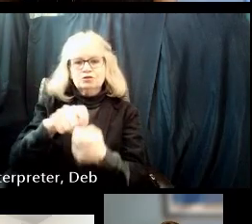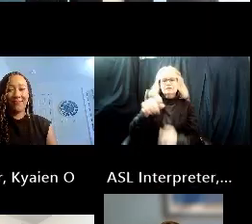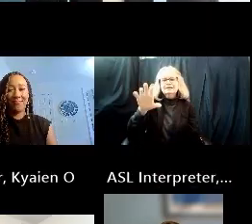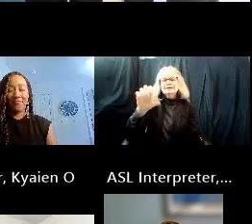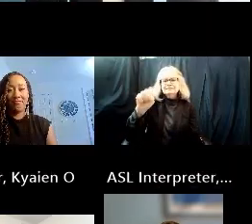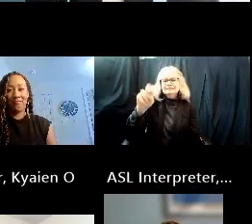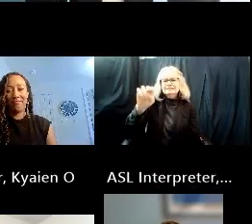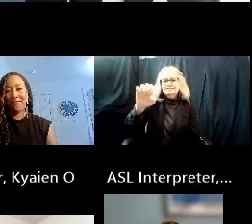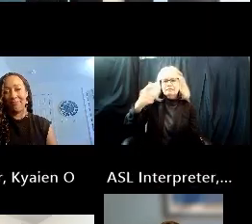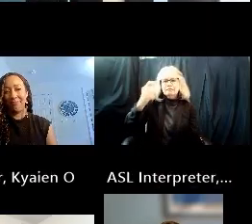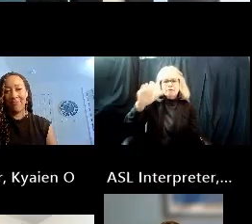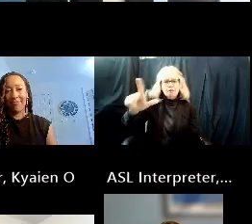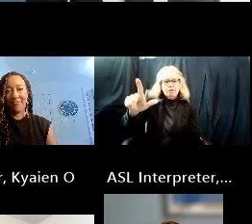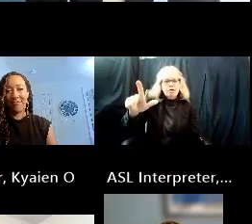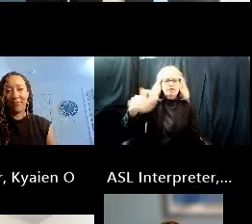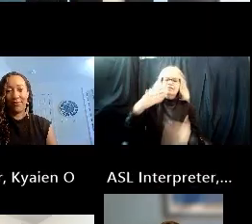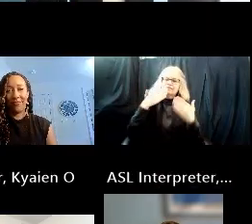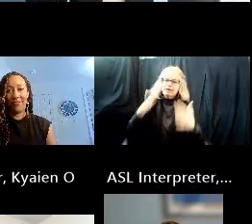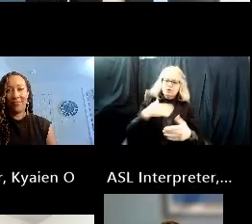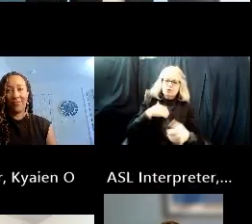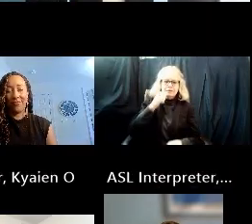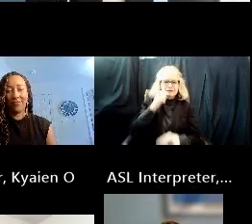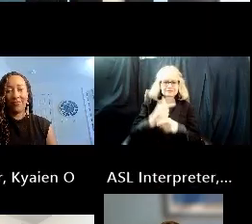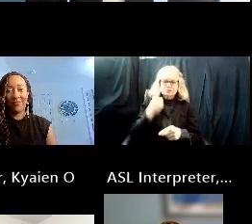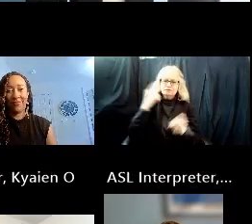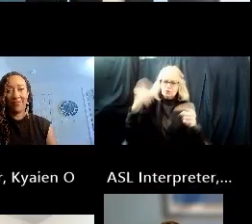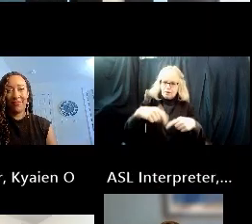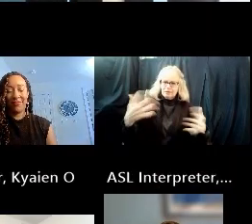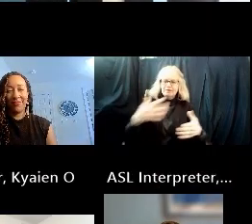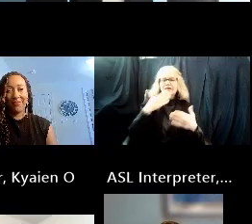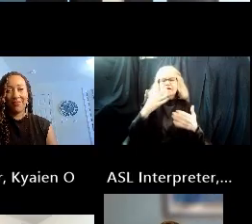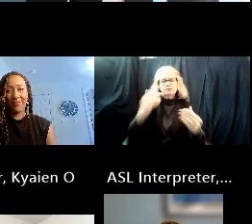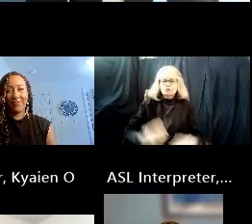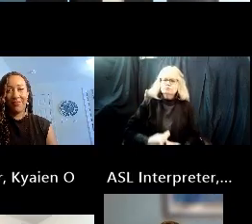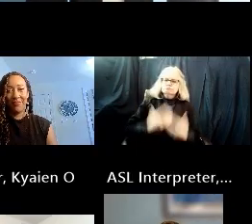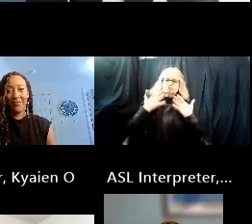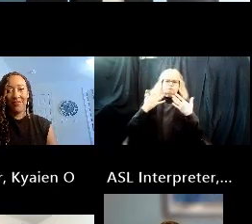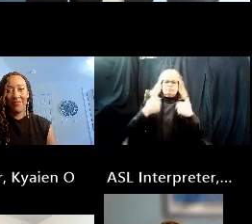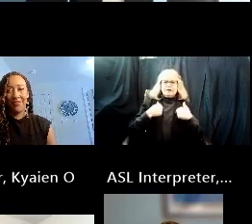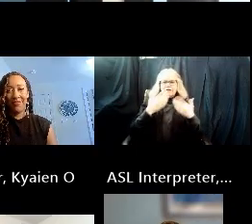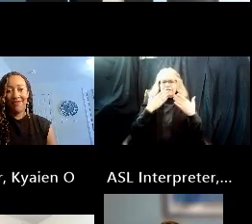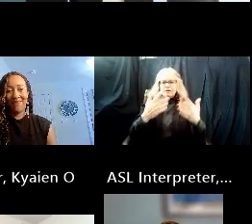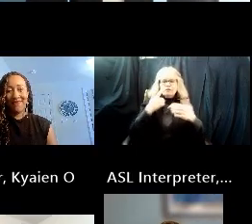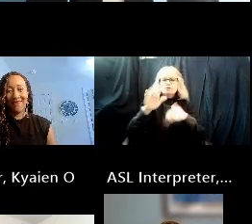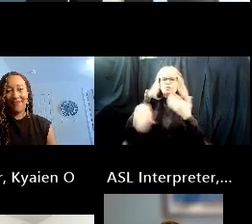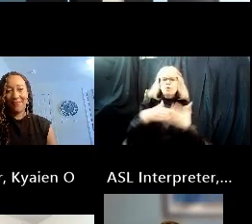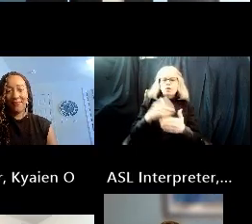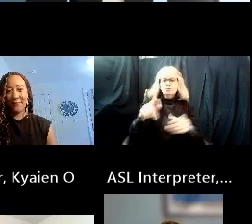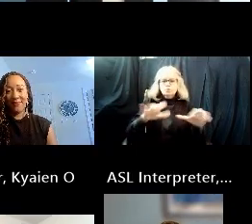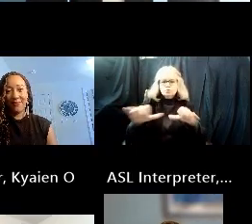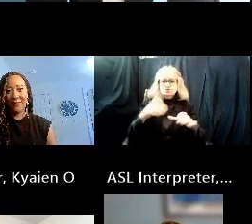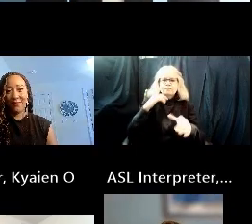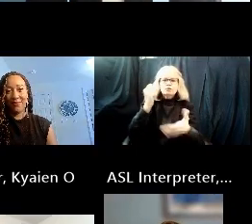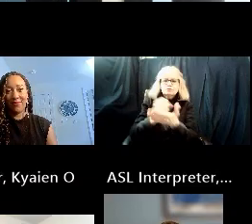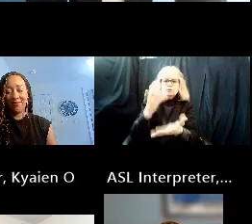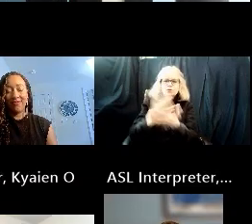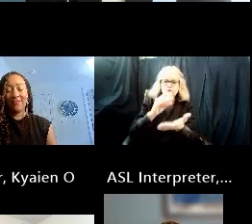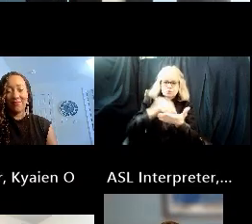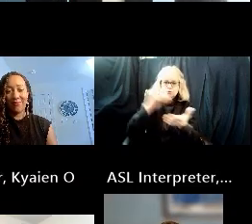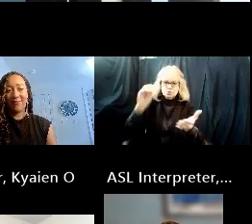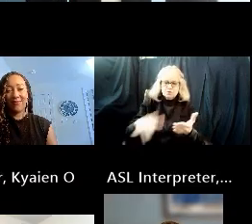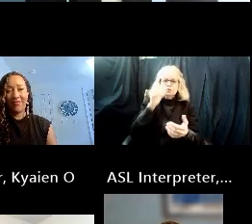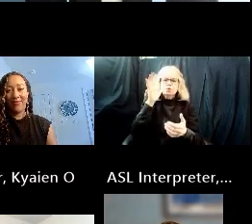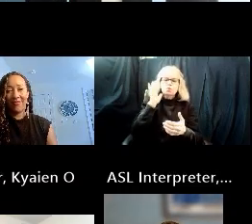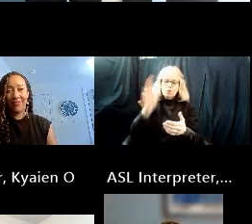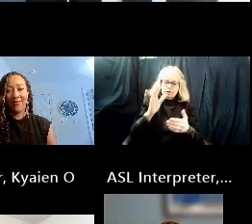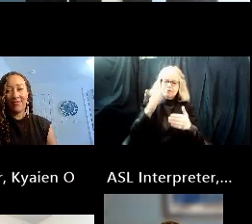for being in this space. Thank you for pouring into me. And thank you for all that you do for social work students who will be the next vanguard of social